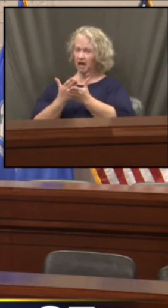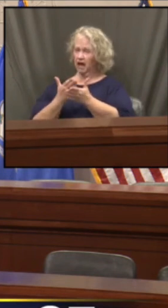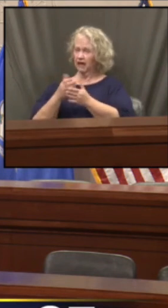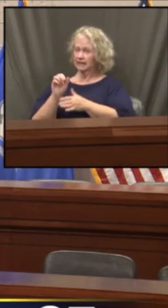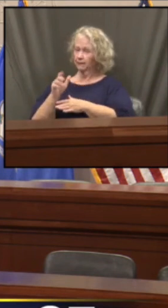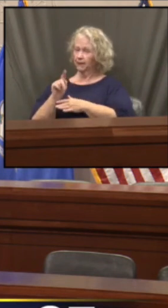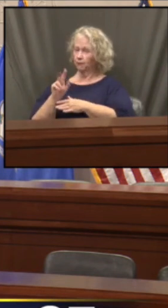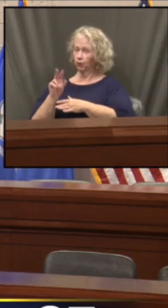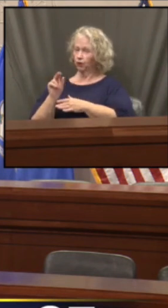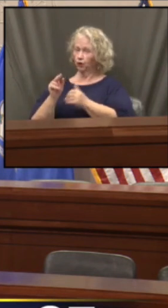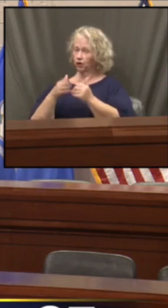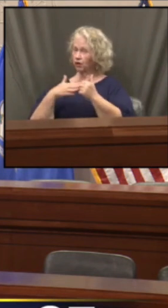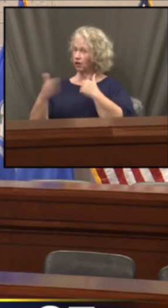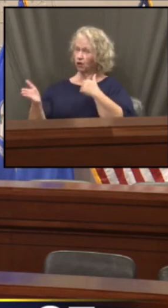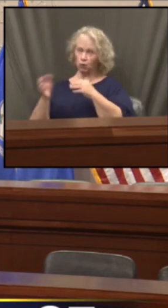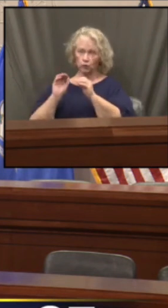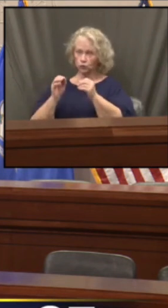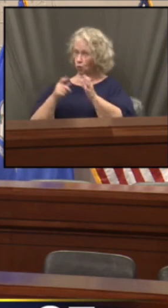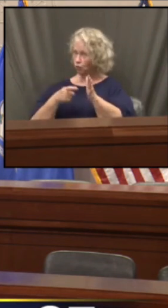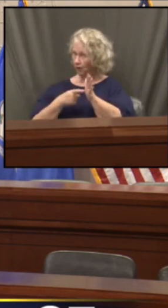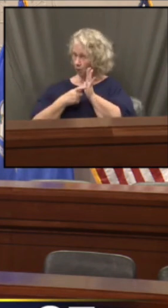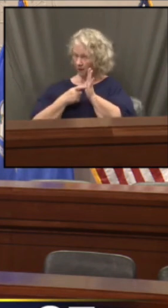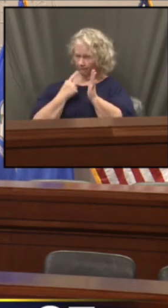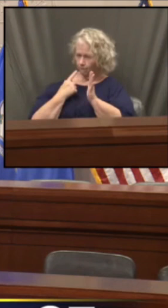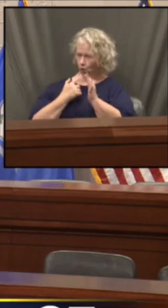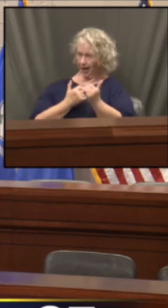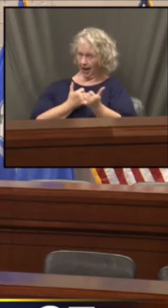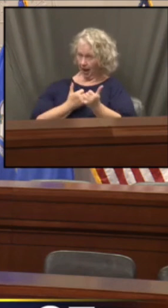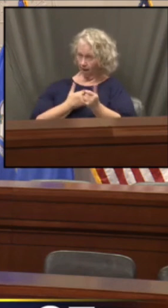after that, there would be no requirement, as things currently